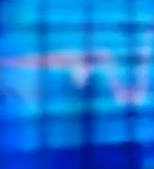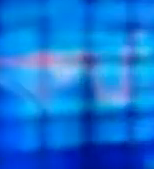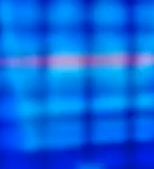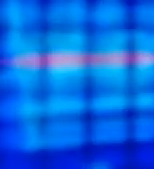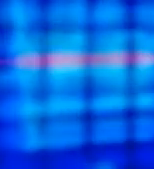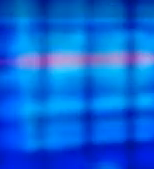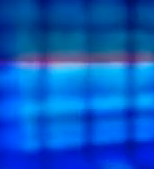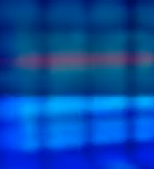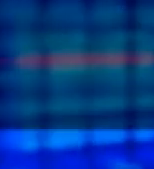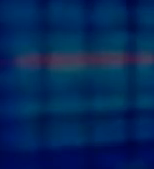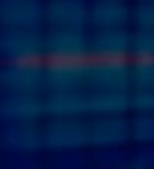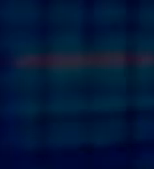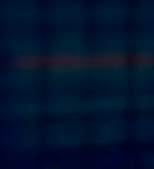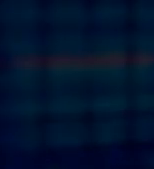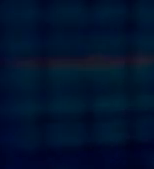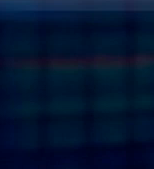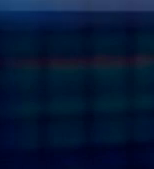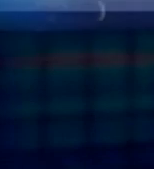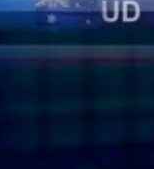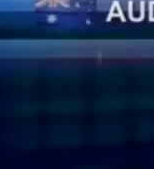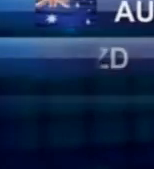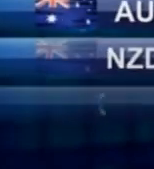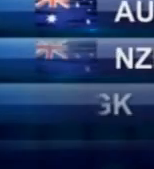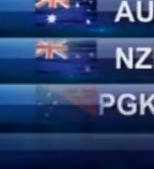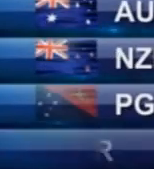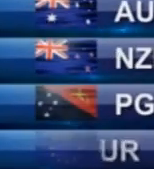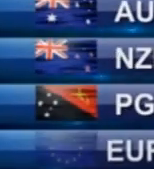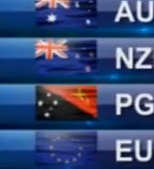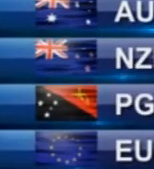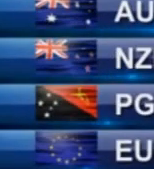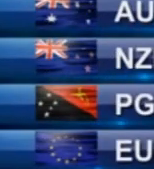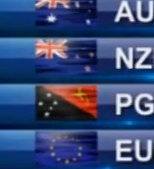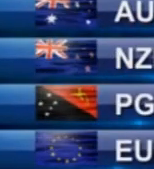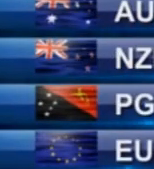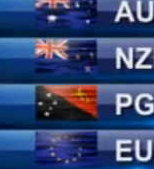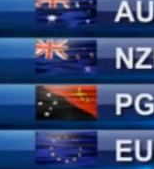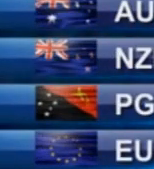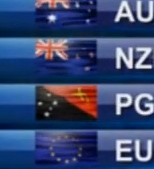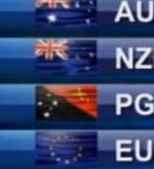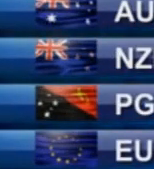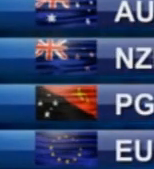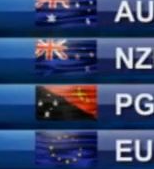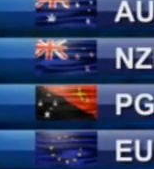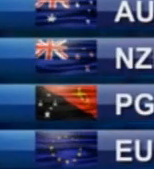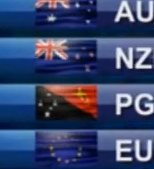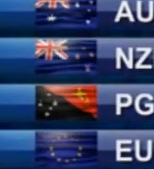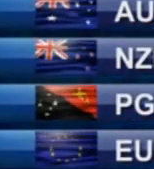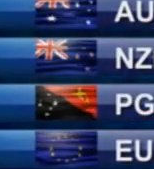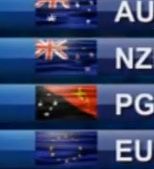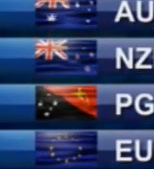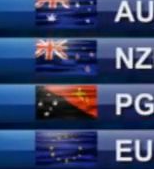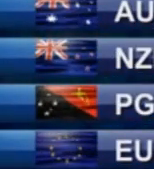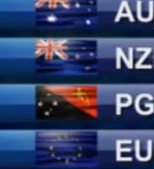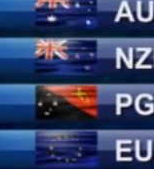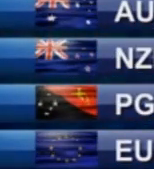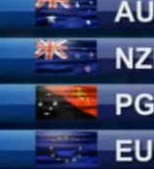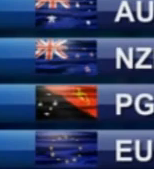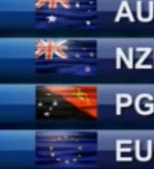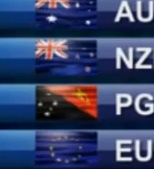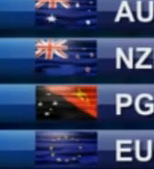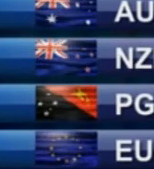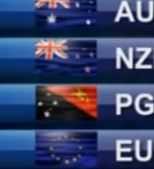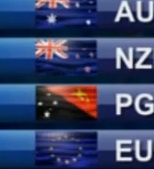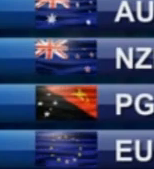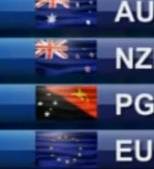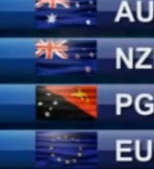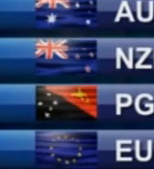local exchange rates as set early this morning. In the chaotic foreign exchange market, the Fiji dollar today made gains against the Chinese